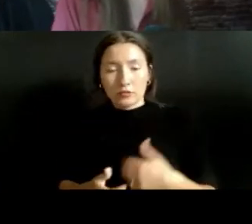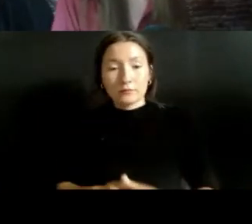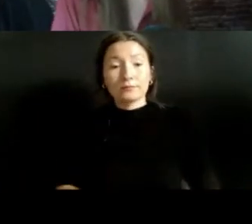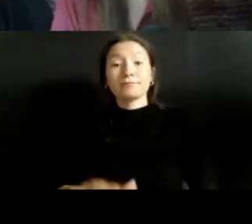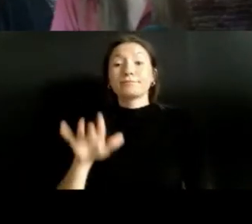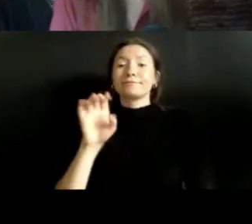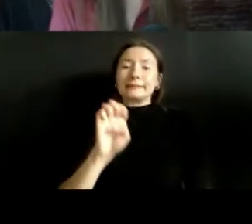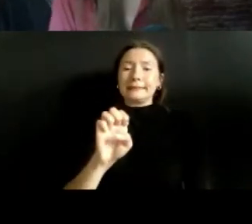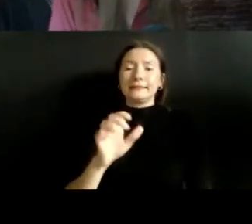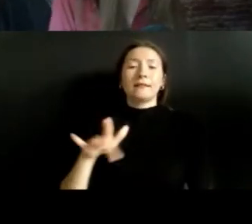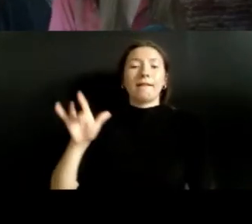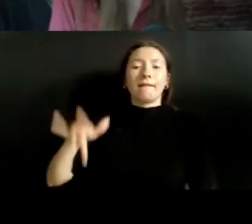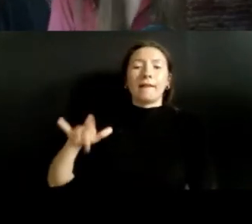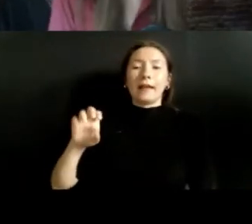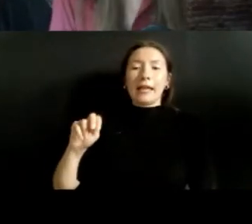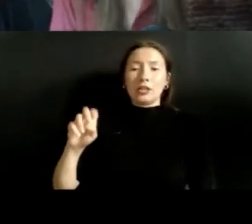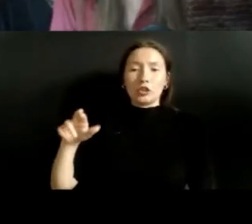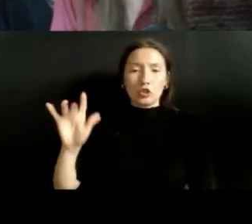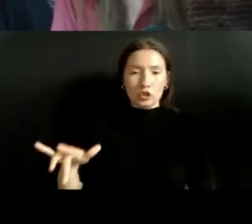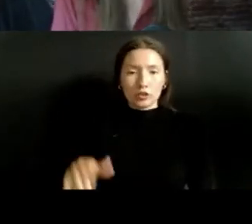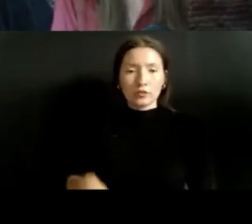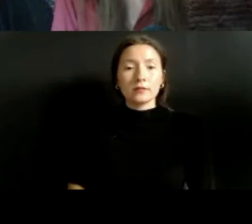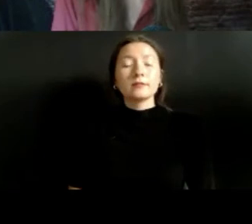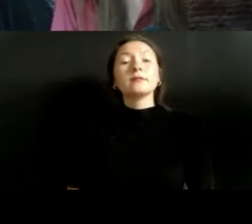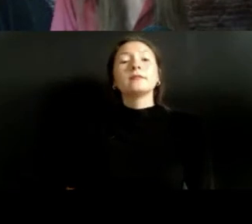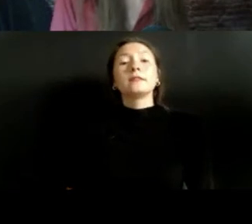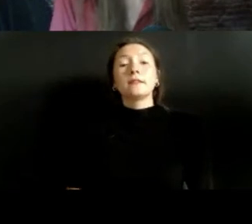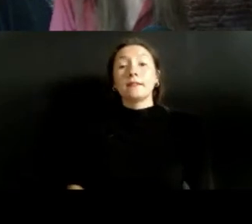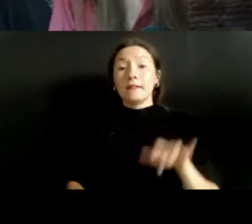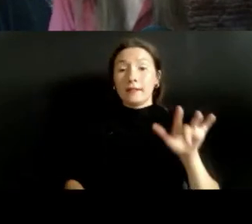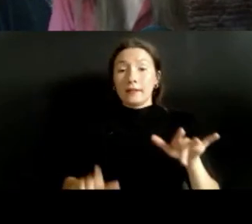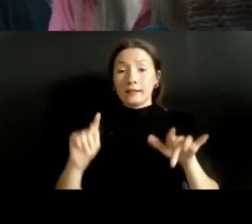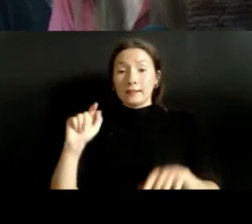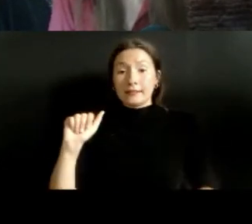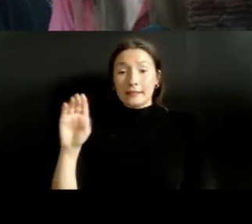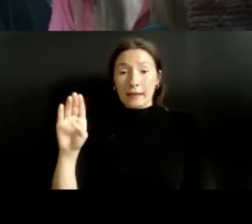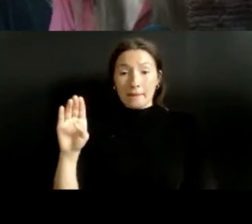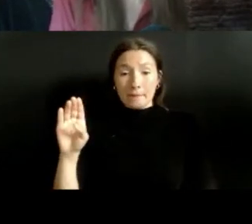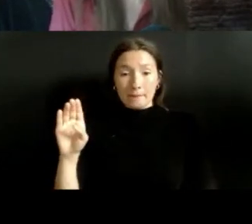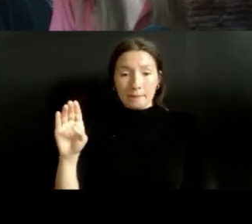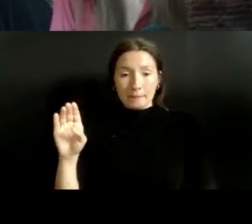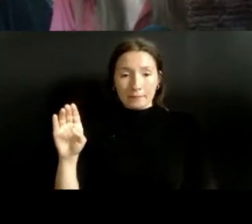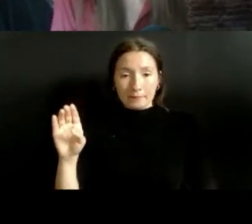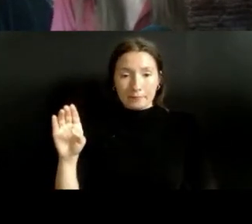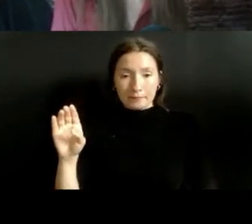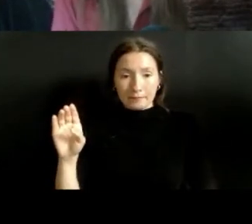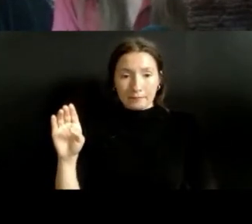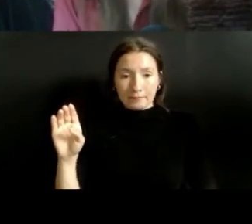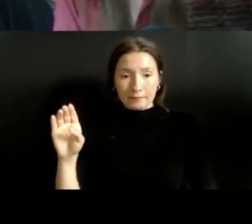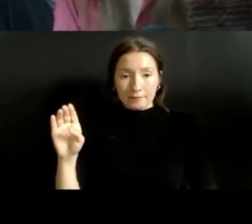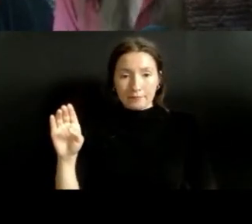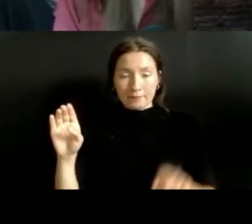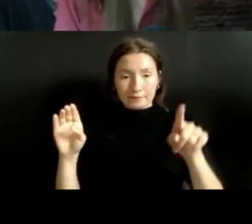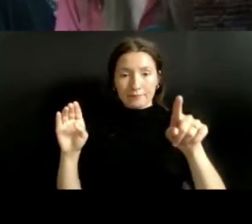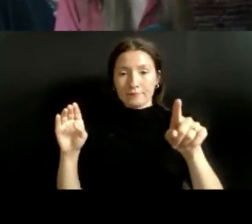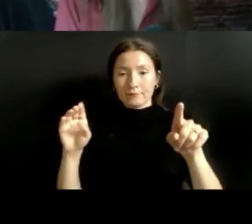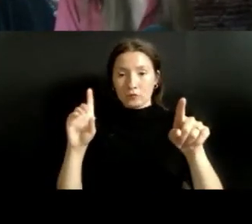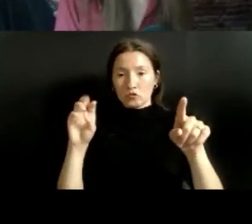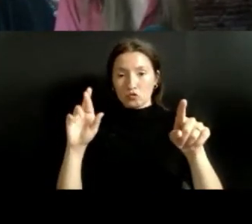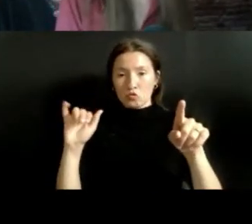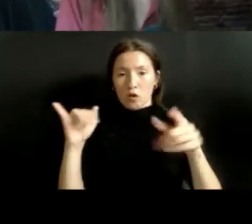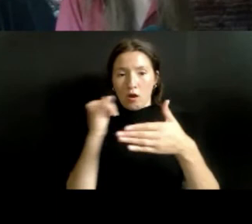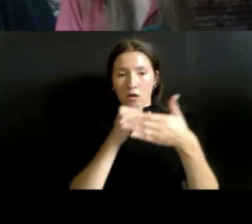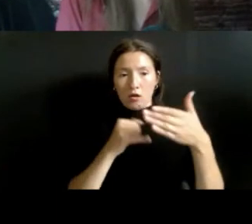tab. Where is it going? There we go. Draw, and I'll press enter and get it wrong, and it gives me that